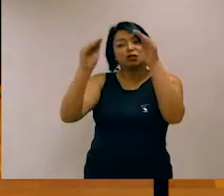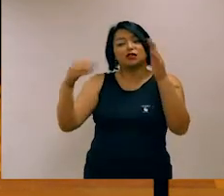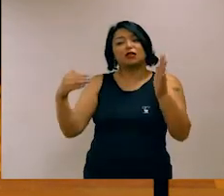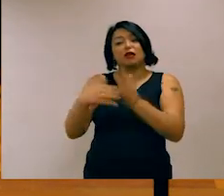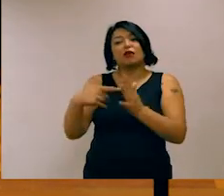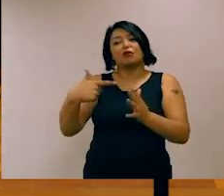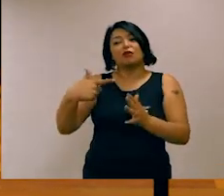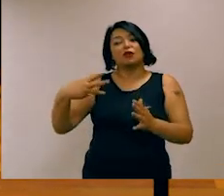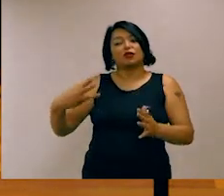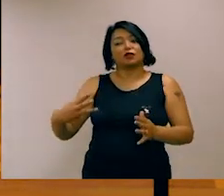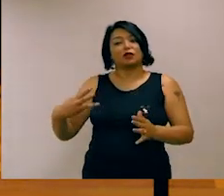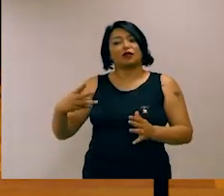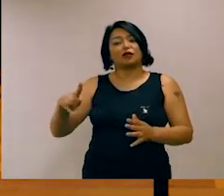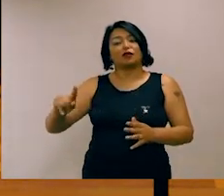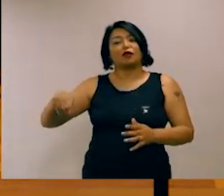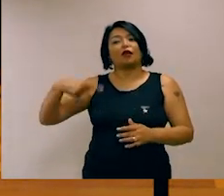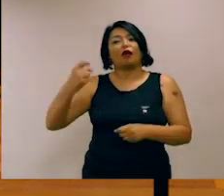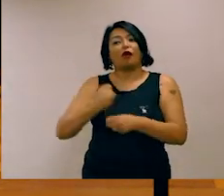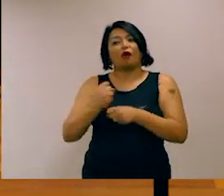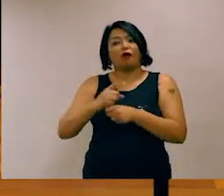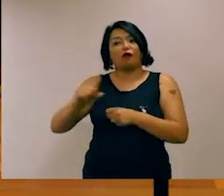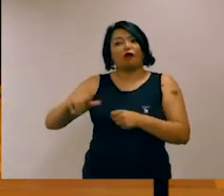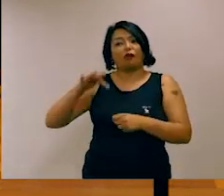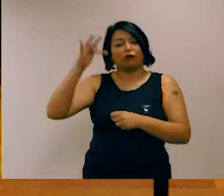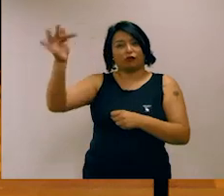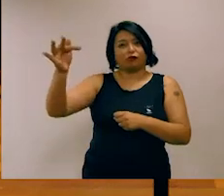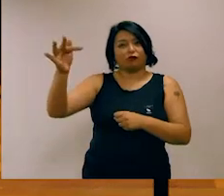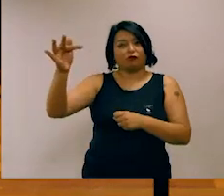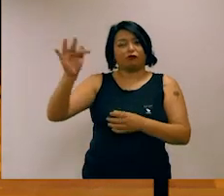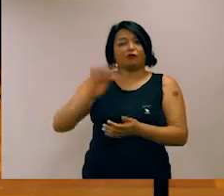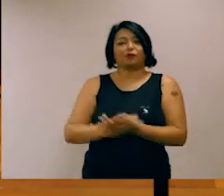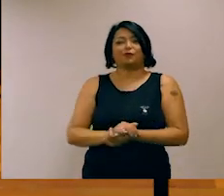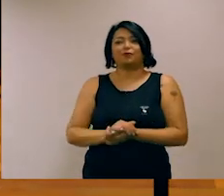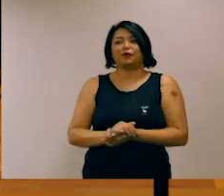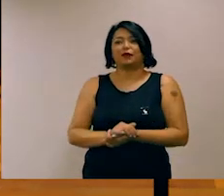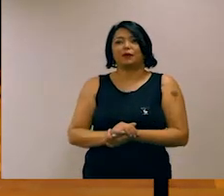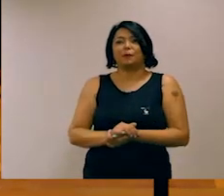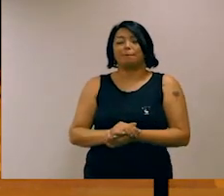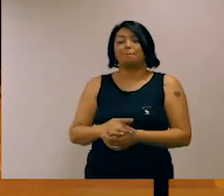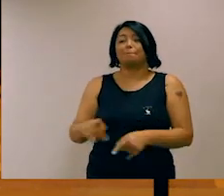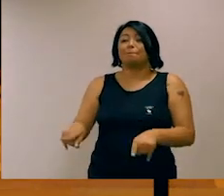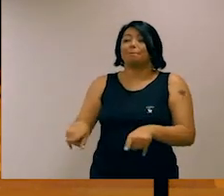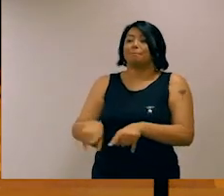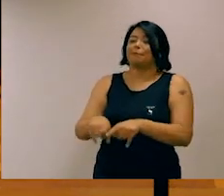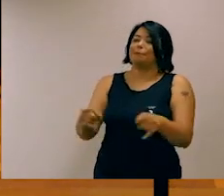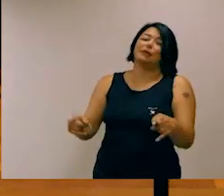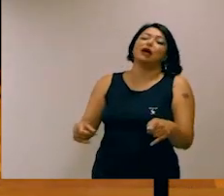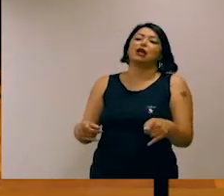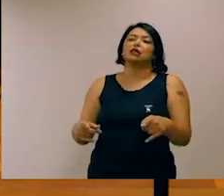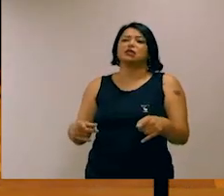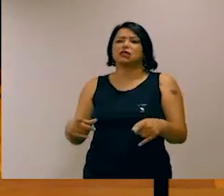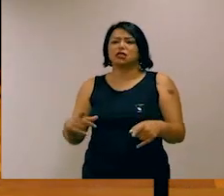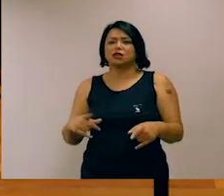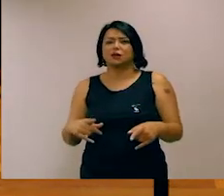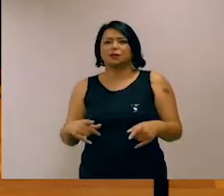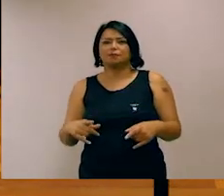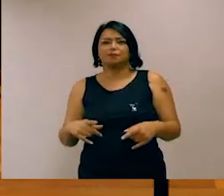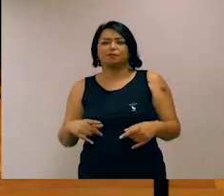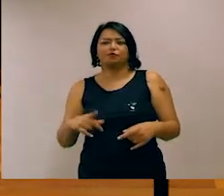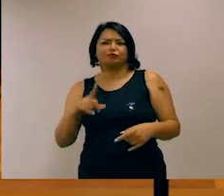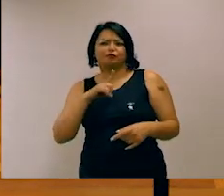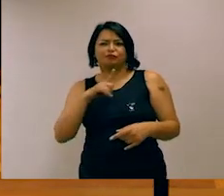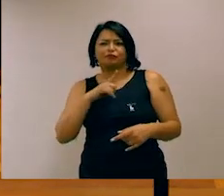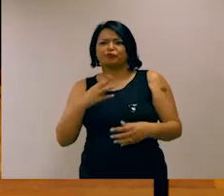after doing these tests, he's going to be retested to see if there is an alteration. But the exposure was not